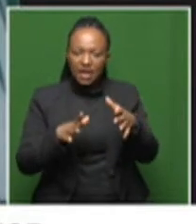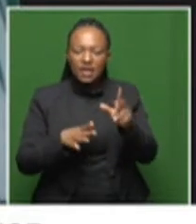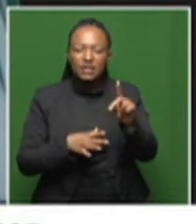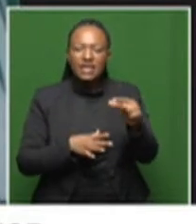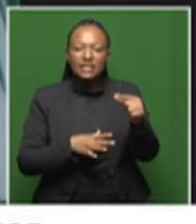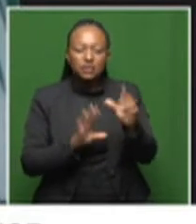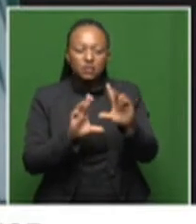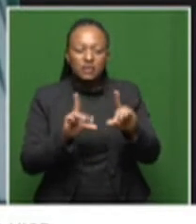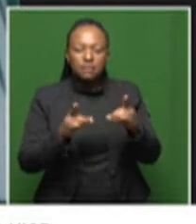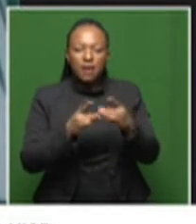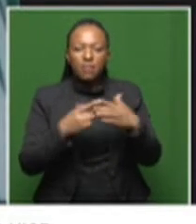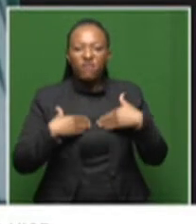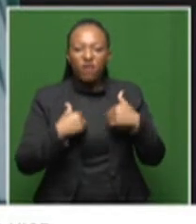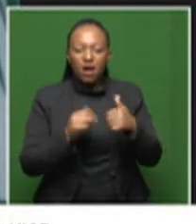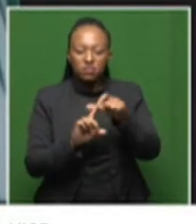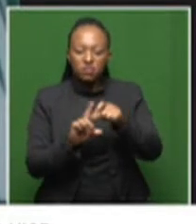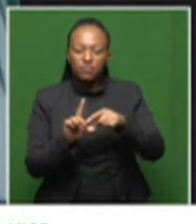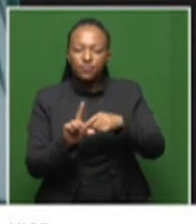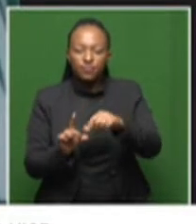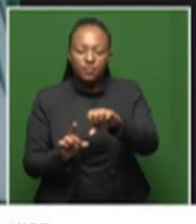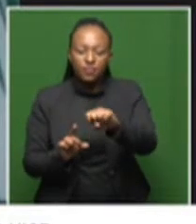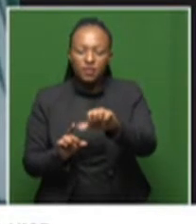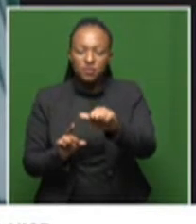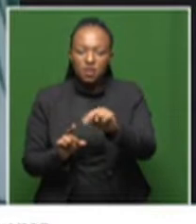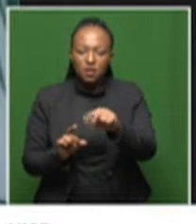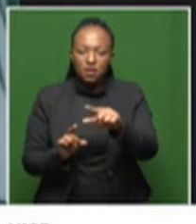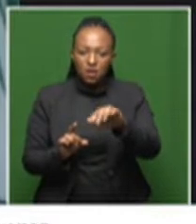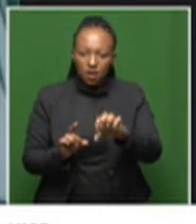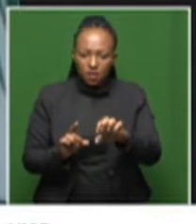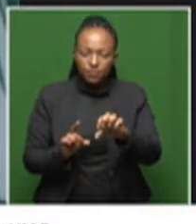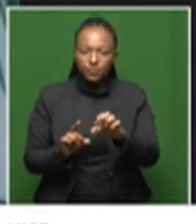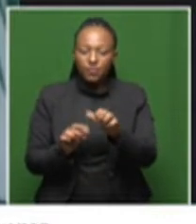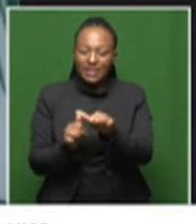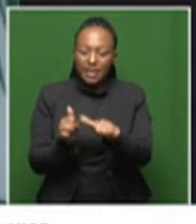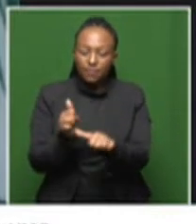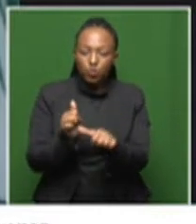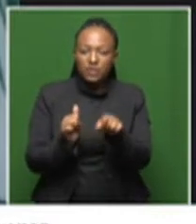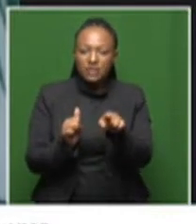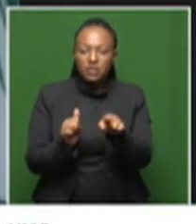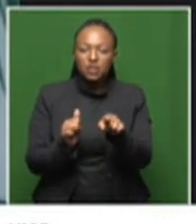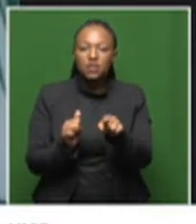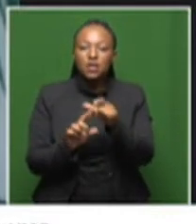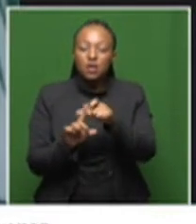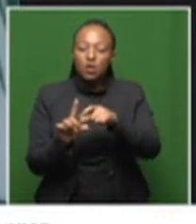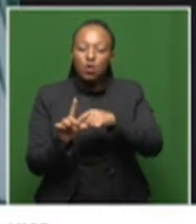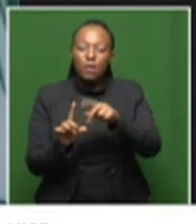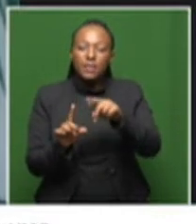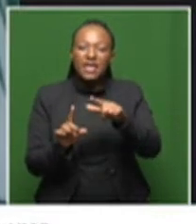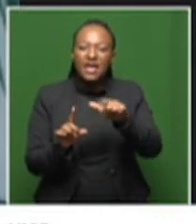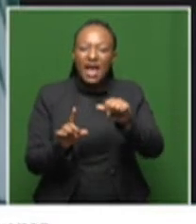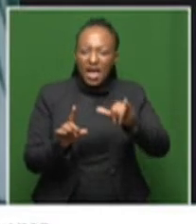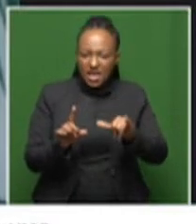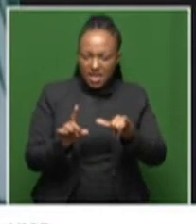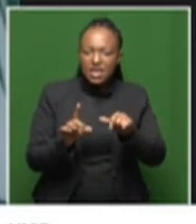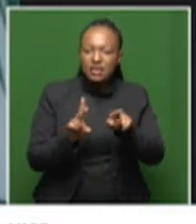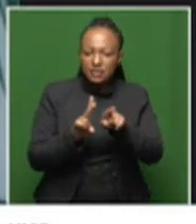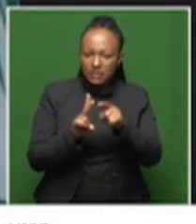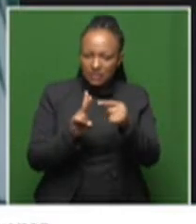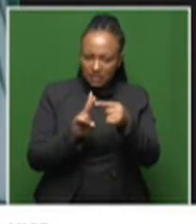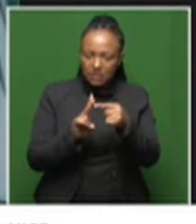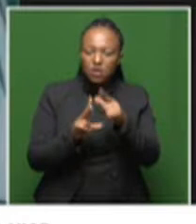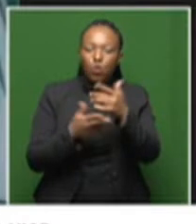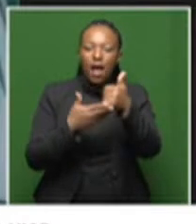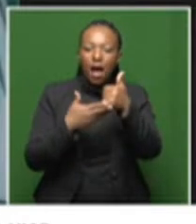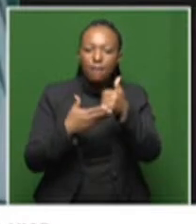of Health, Dr. Sandile Buthelezi, together with the Deputy Director General, Dr. Anben Pillay, who will be assisting in responding to some